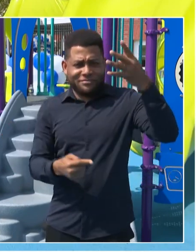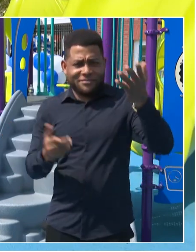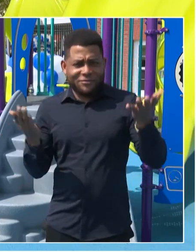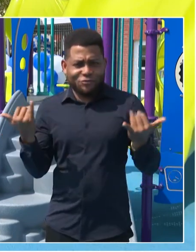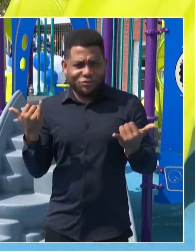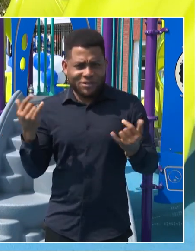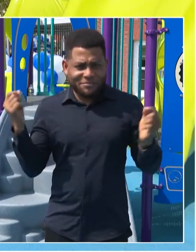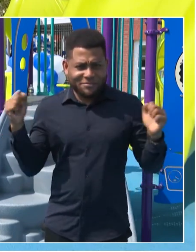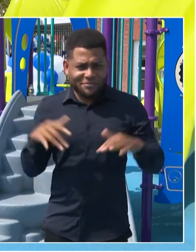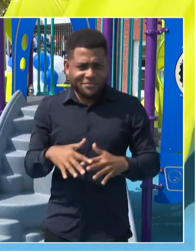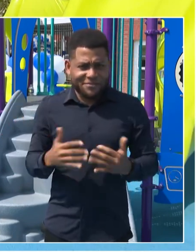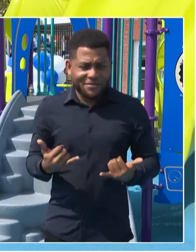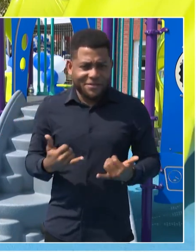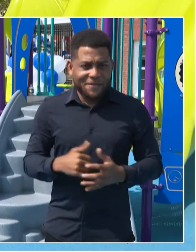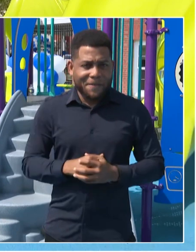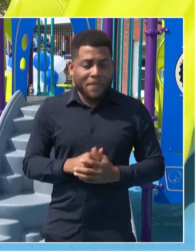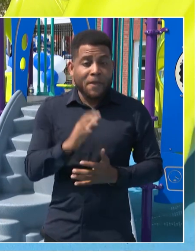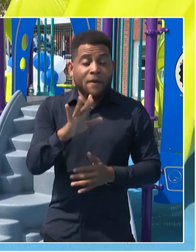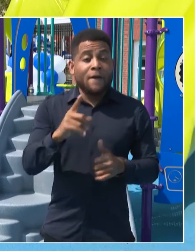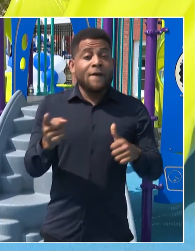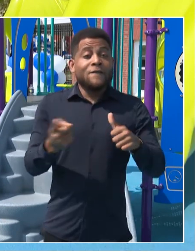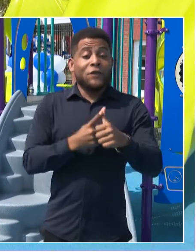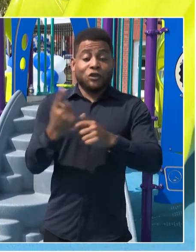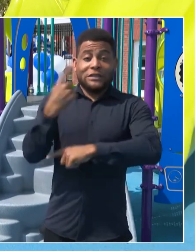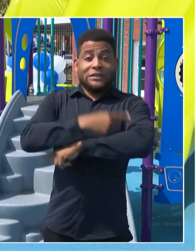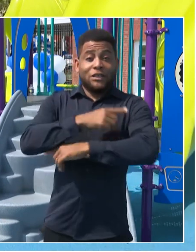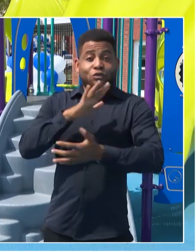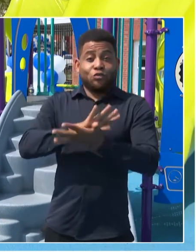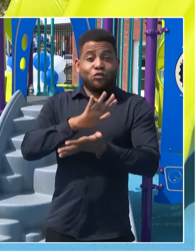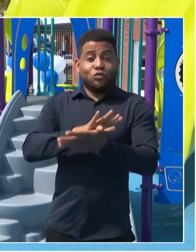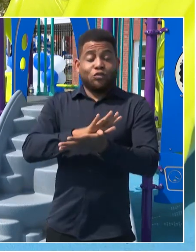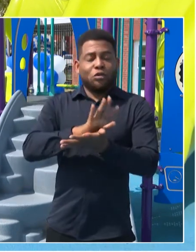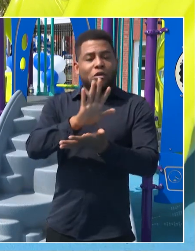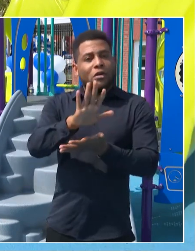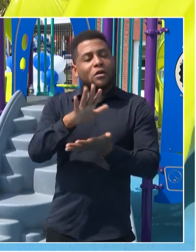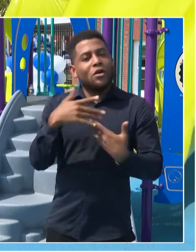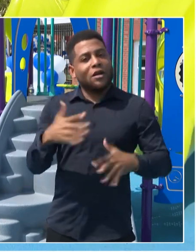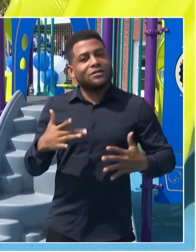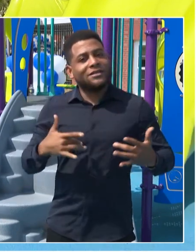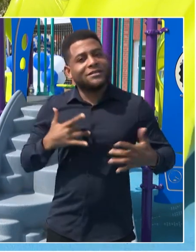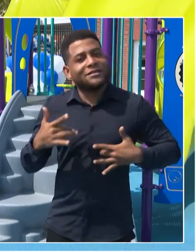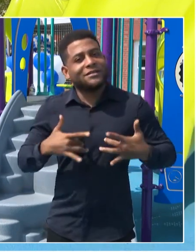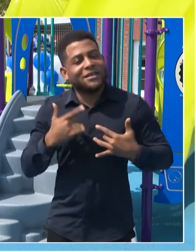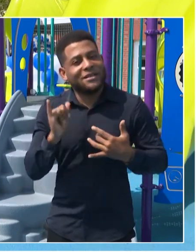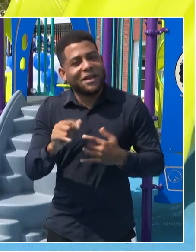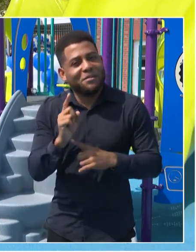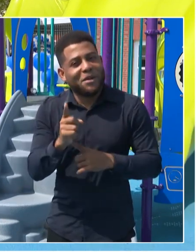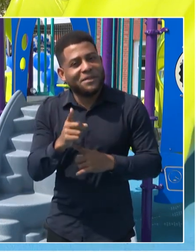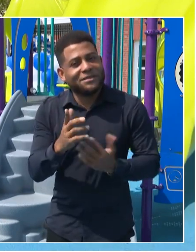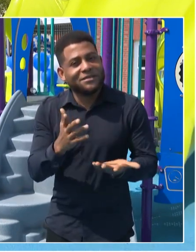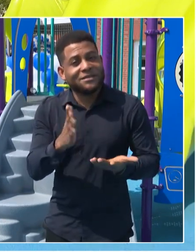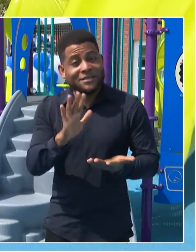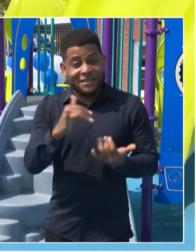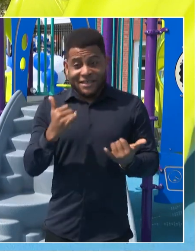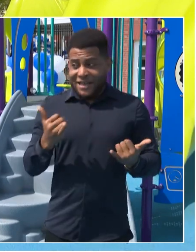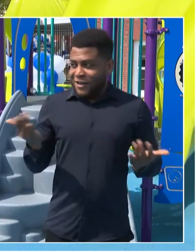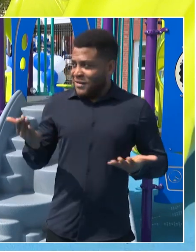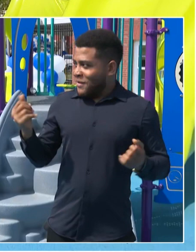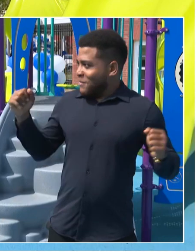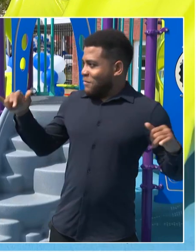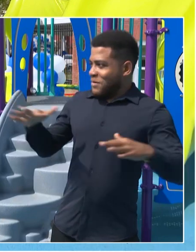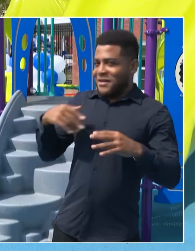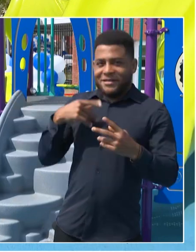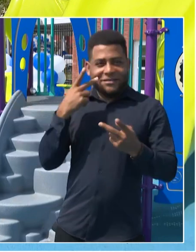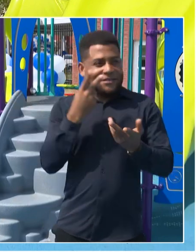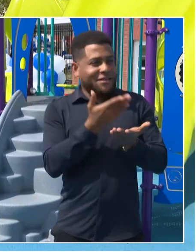The first day of school is already an exciting moment, and you guys being here with us makes it even that more special, and we thank you for taking the time out of your day to join